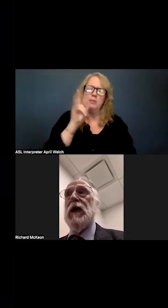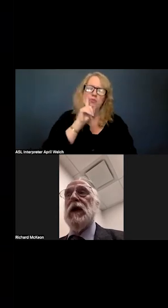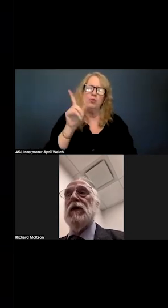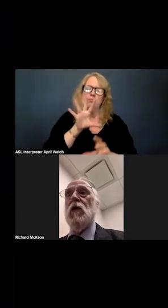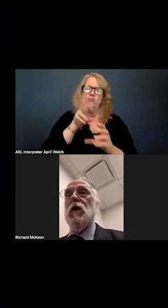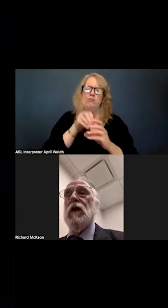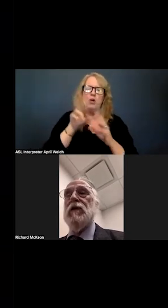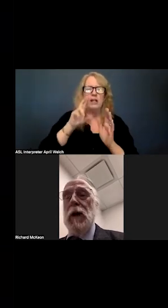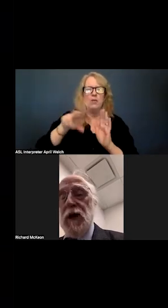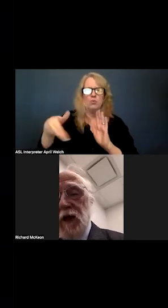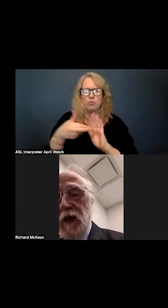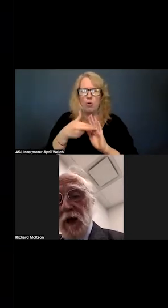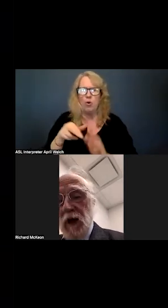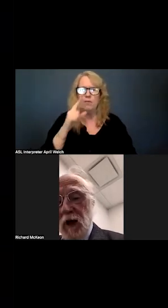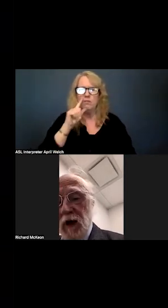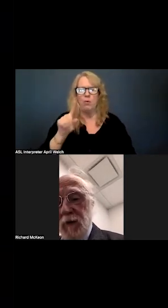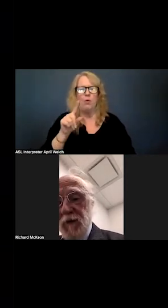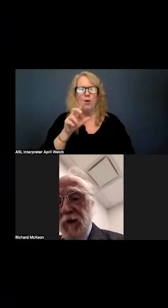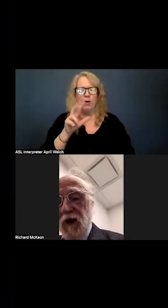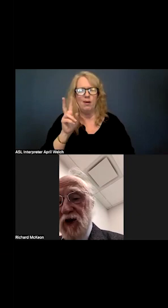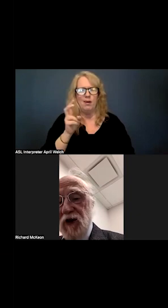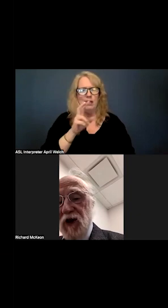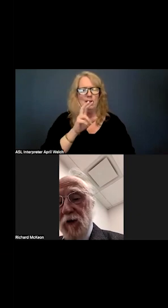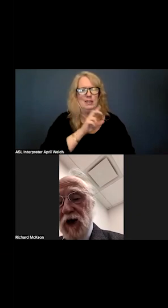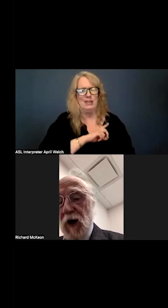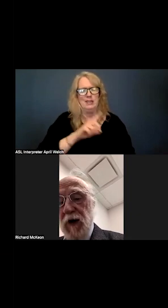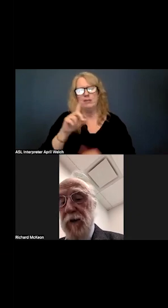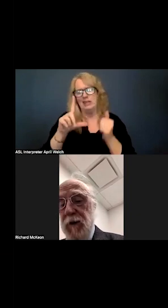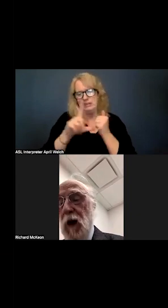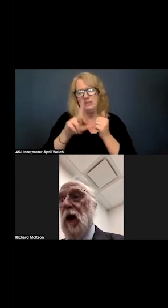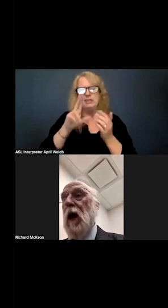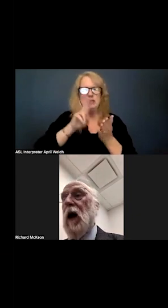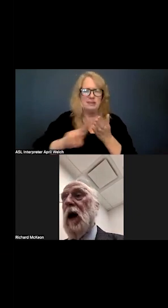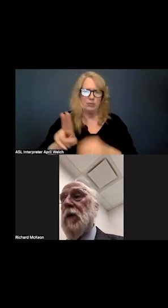to be in the role of deputy assistant secretary.